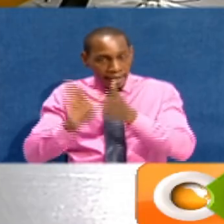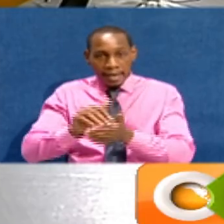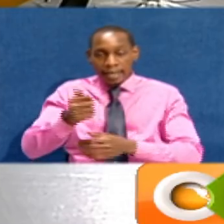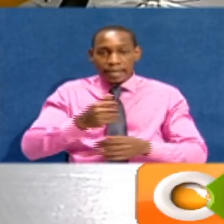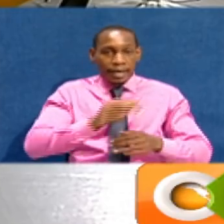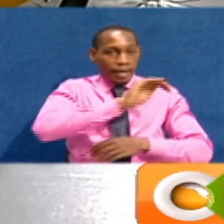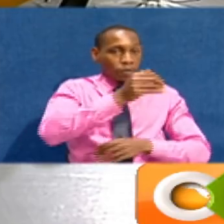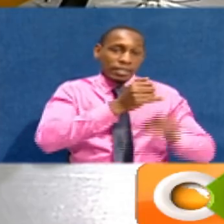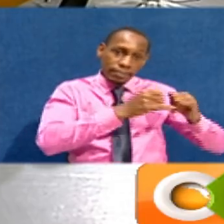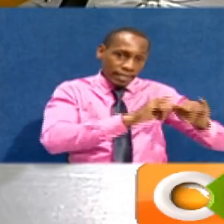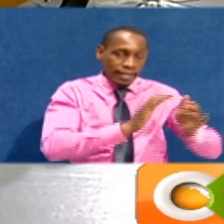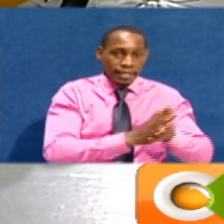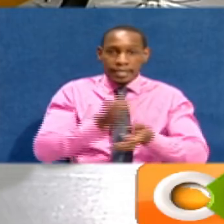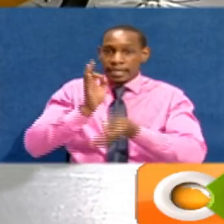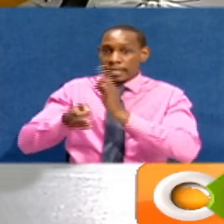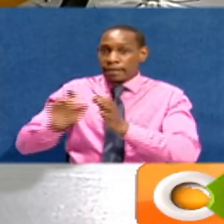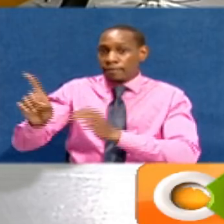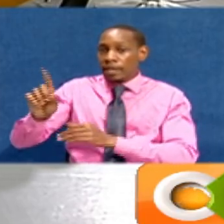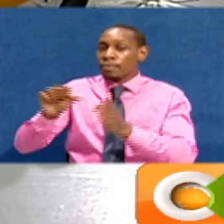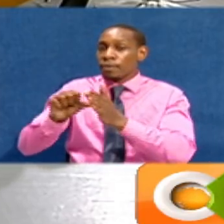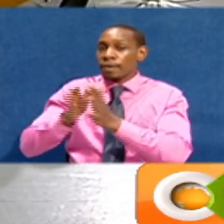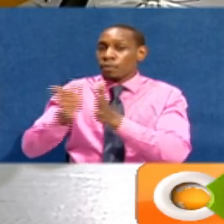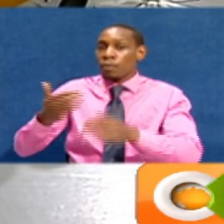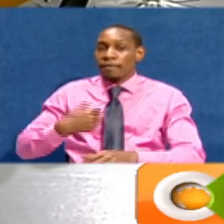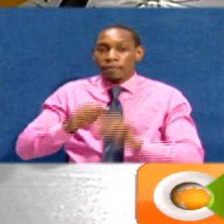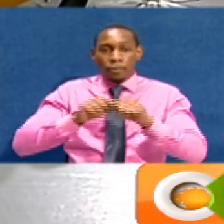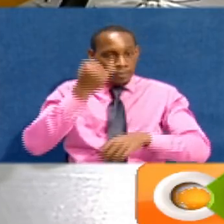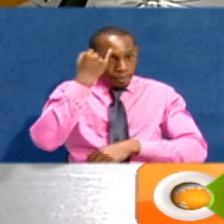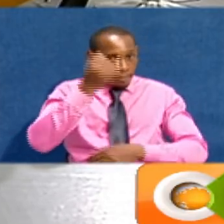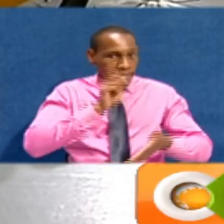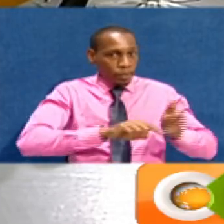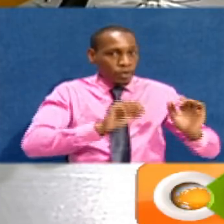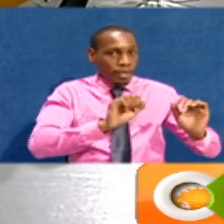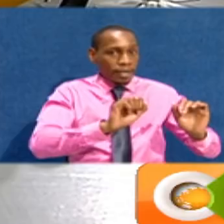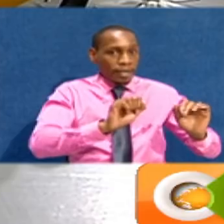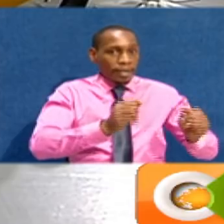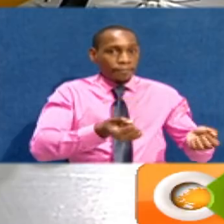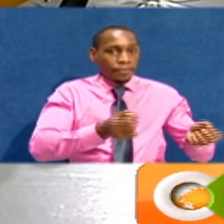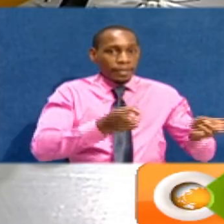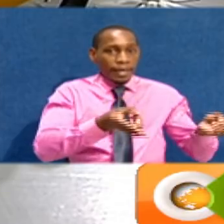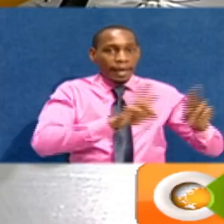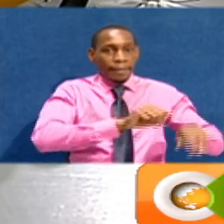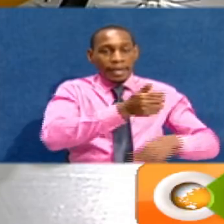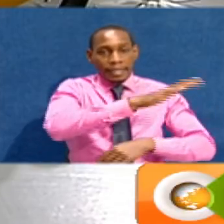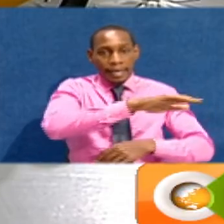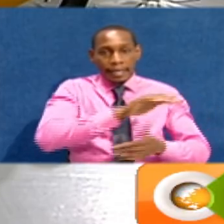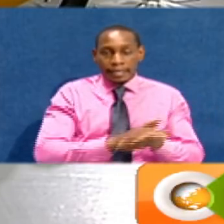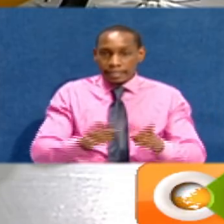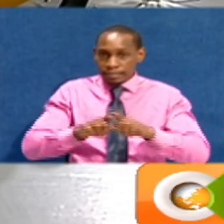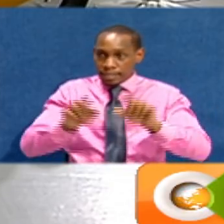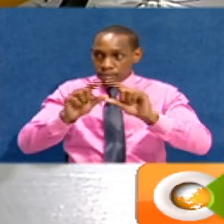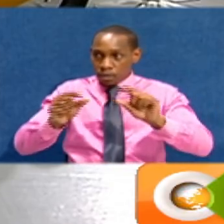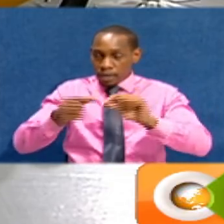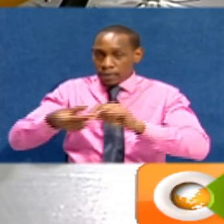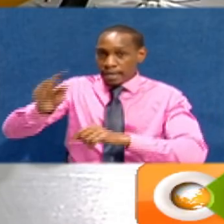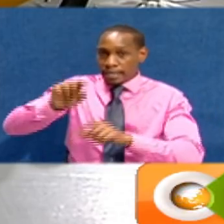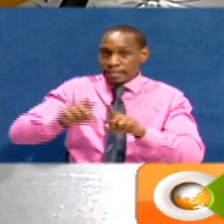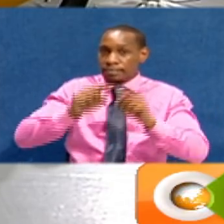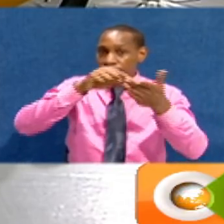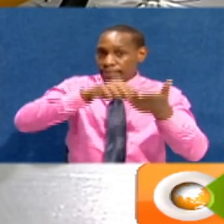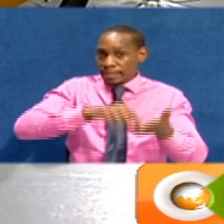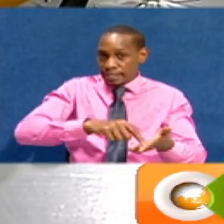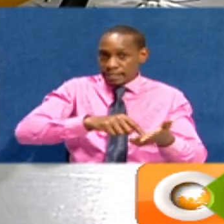have tried. So if Nairobi is in such a crisis, then you can imagine what is happening elsewhere. And just to add and to